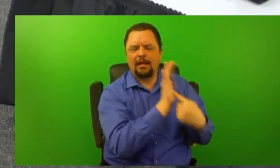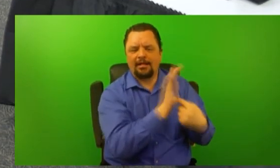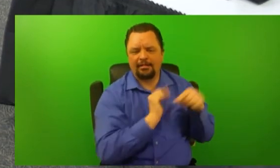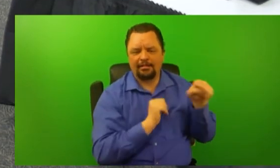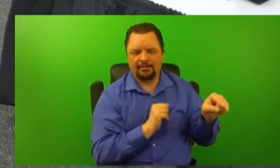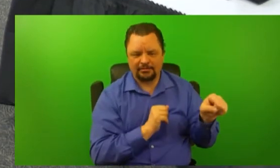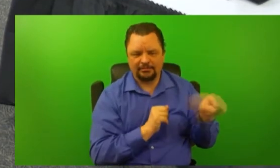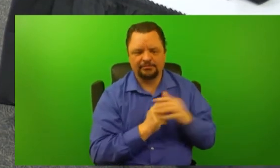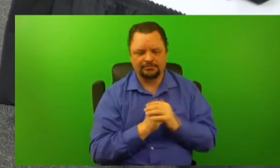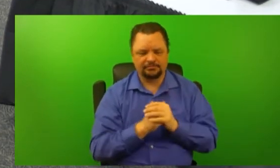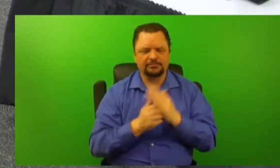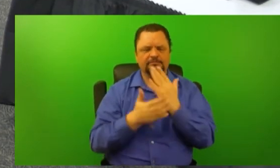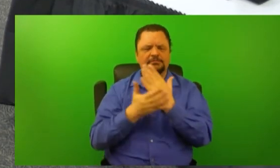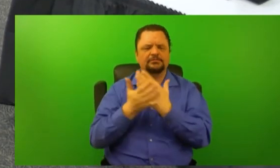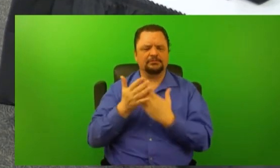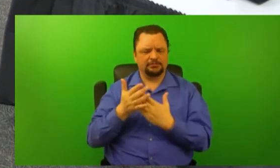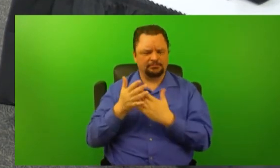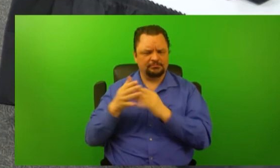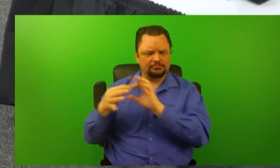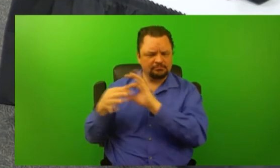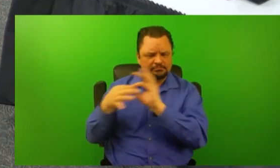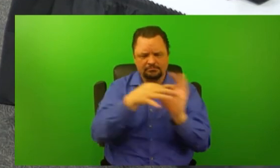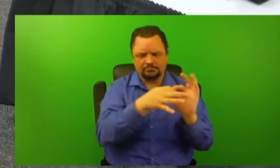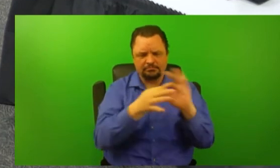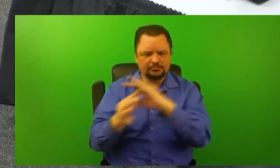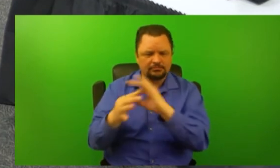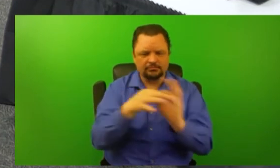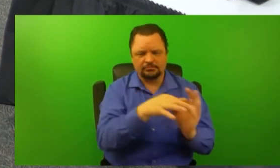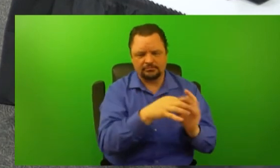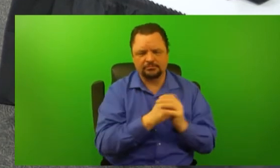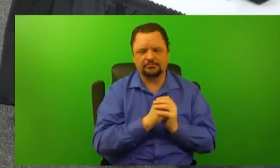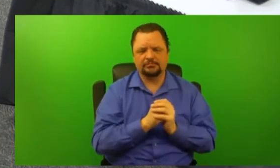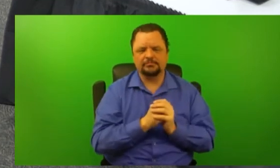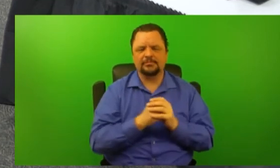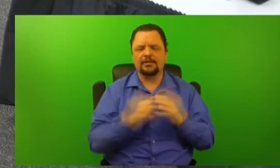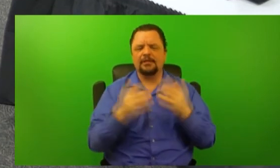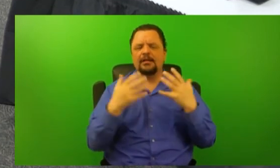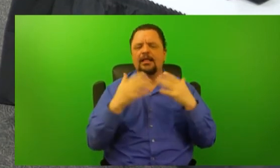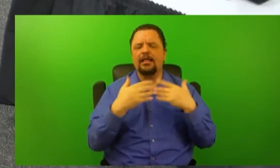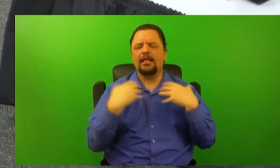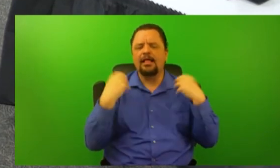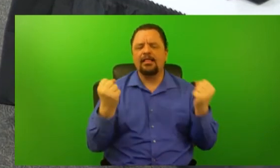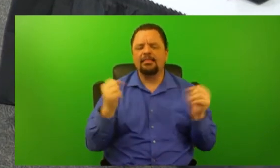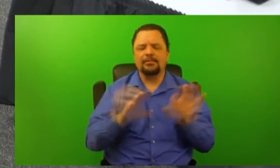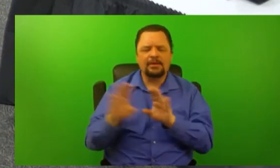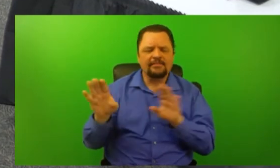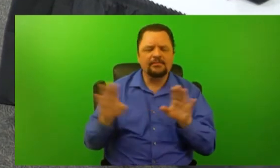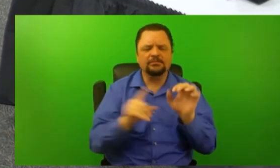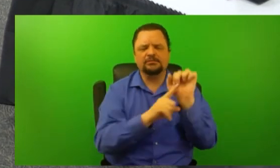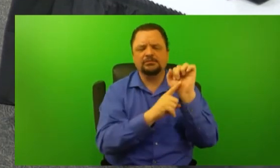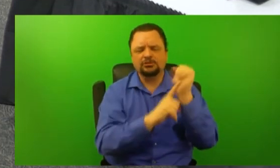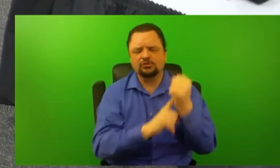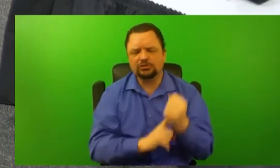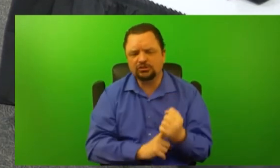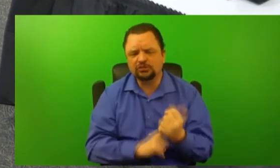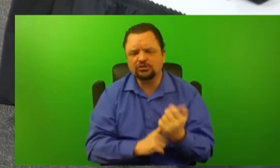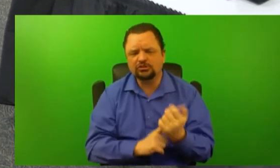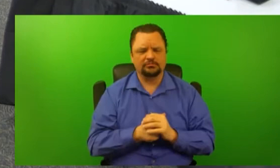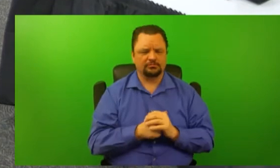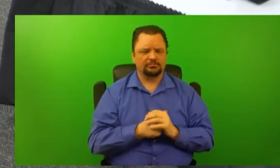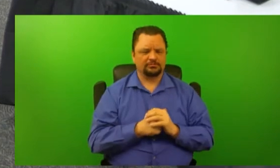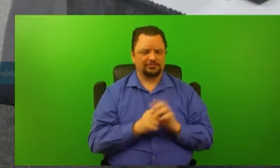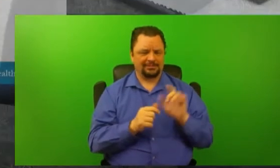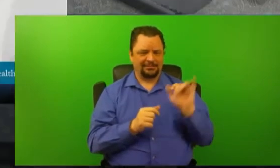of the same health behaviors, health conditions that are in that framework, just presented in a slightly different way. Great